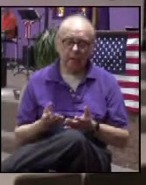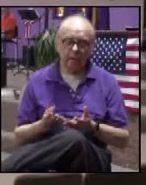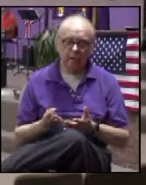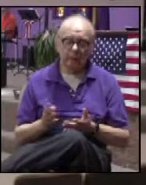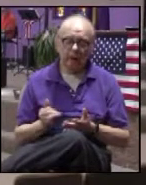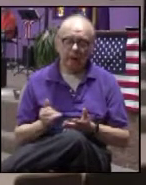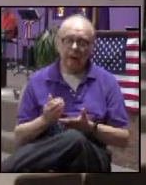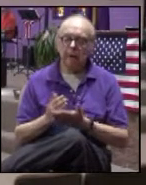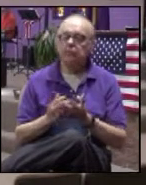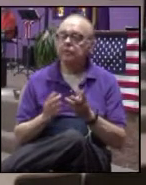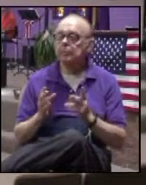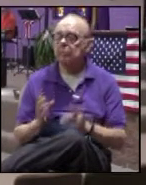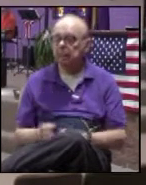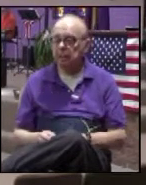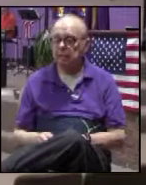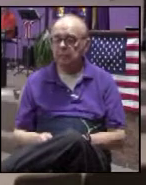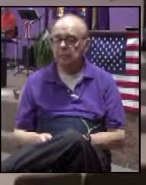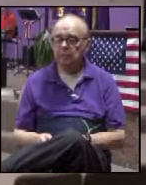Have